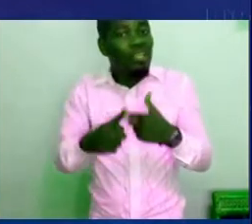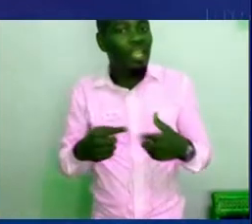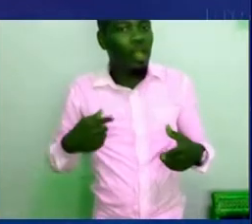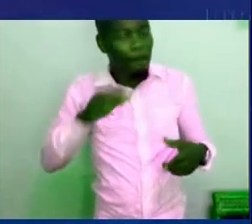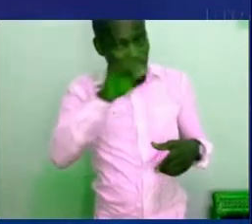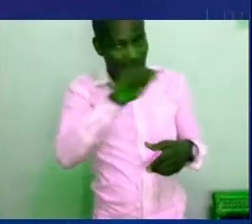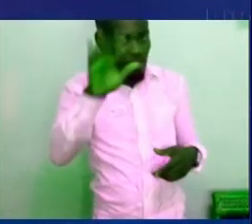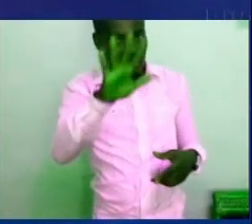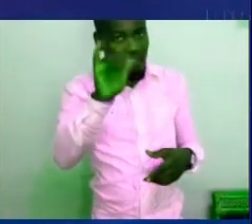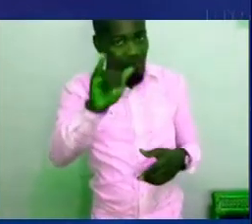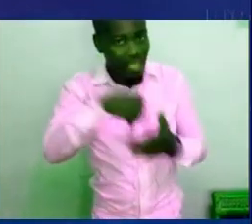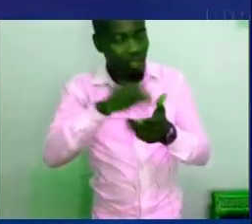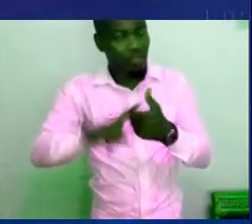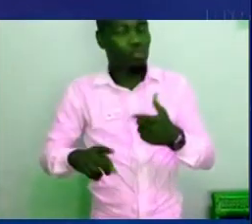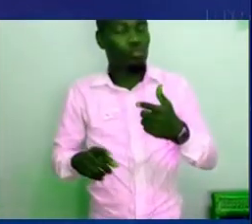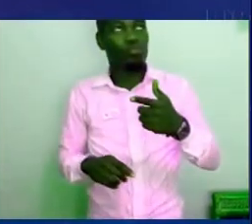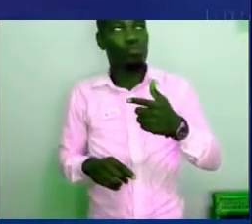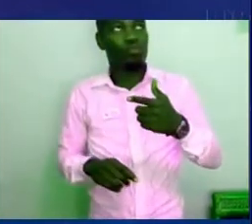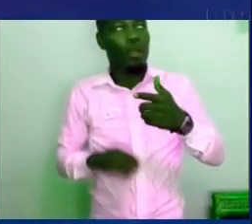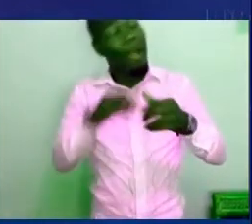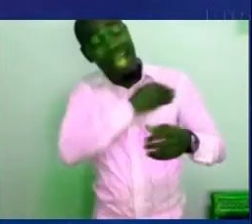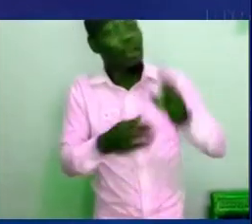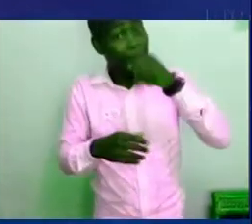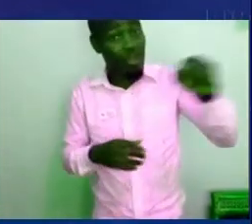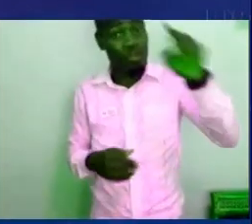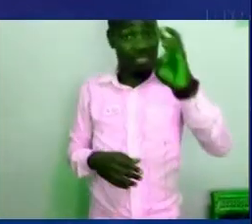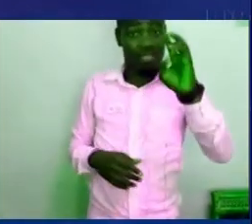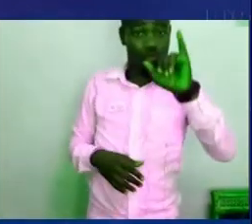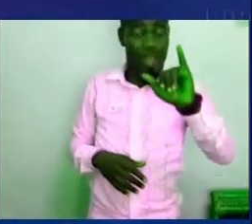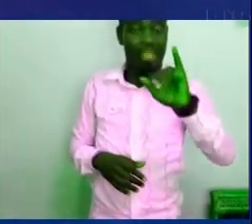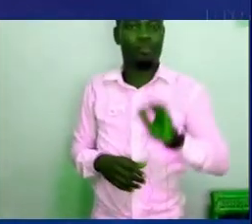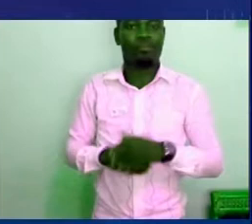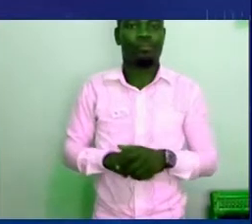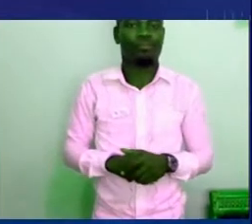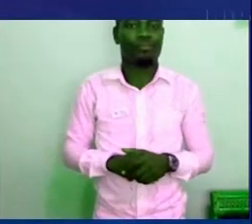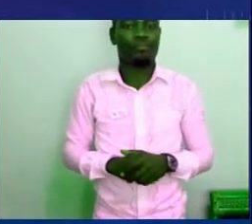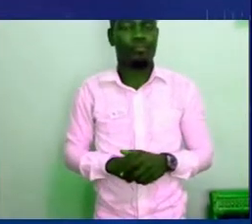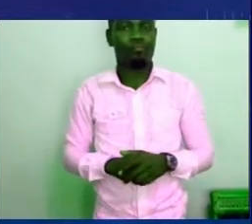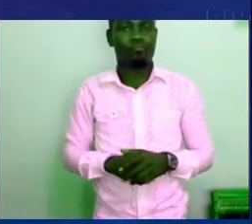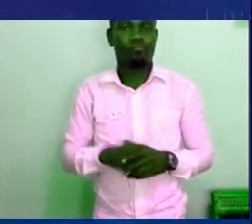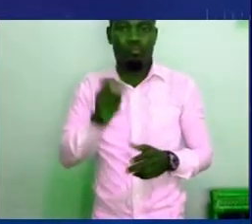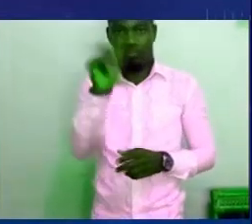times 3x, this is it, and then minus 5y times minus 6y, this is it.